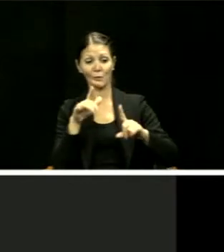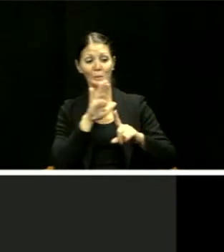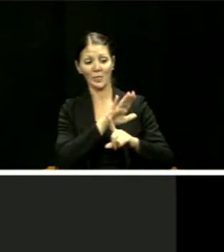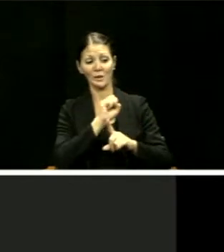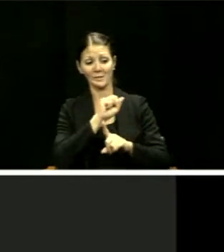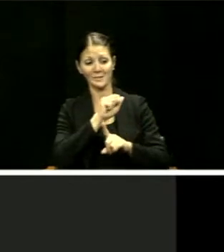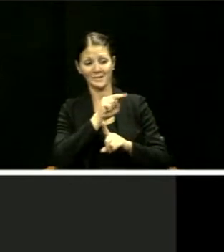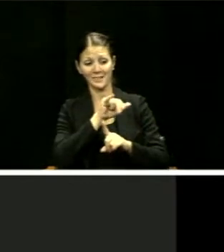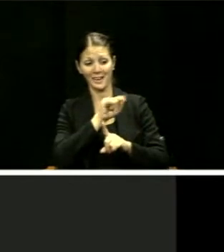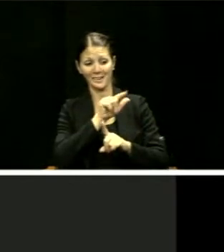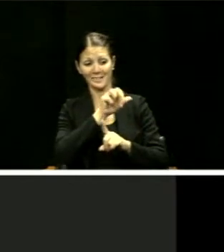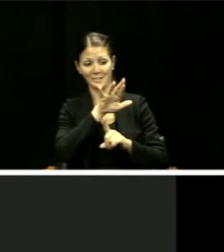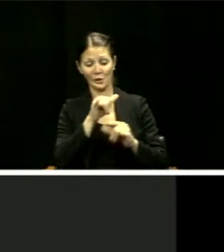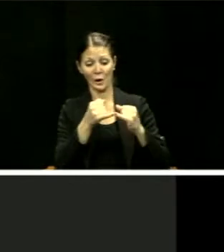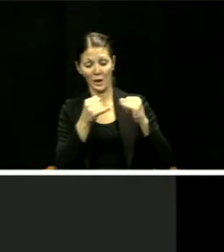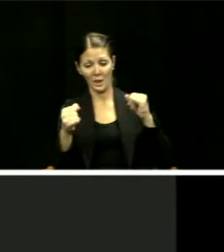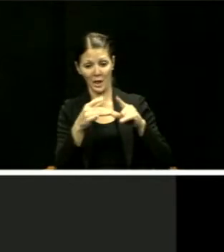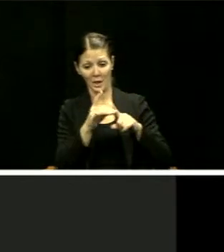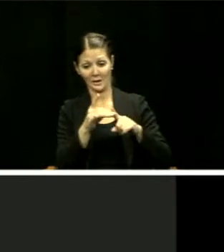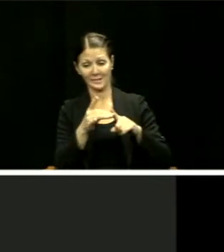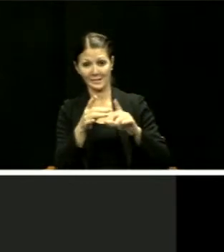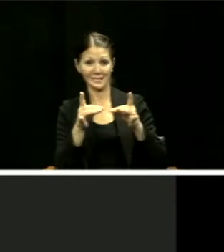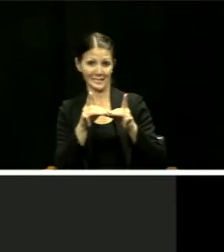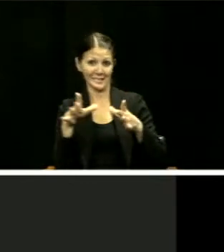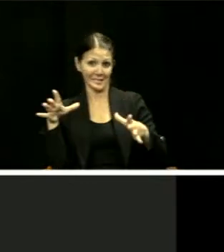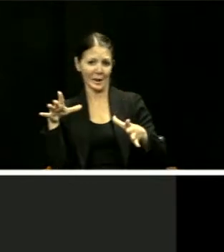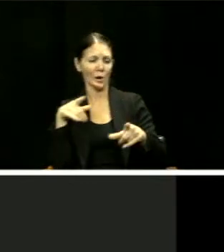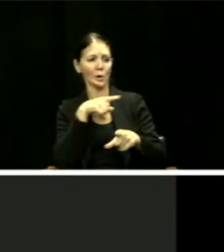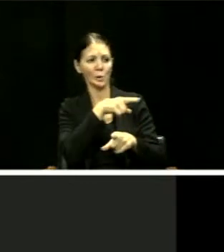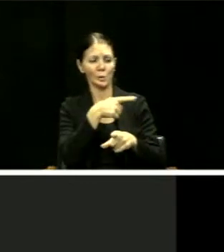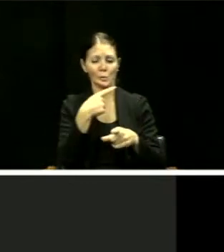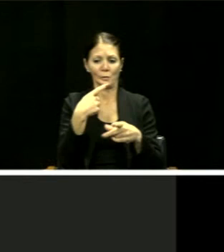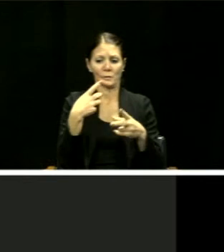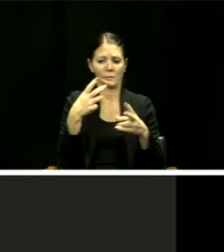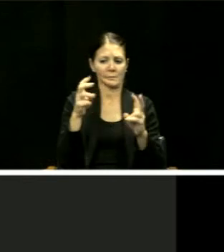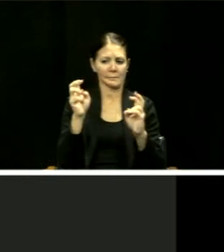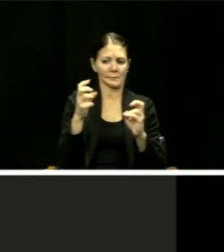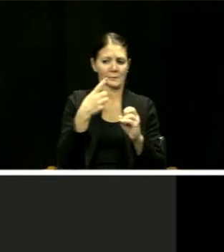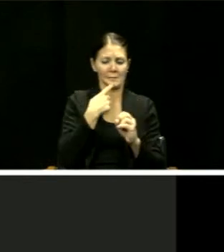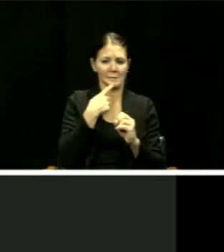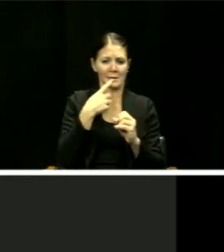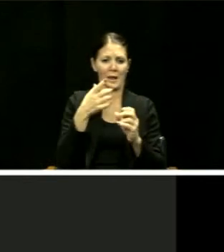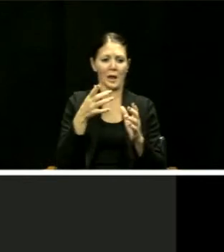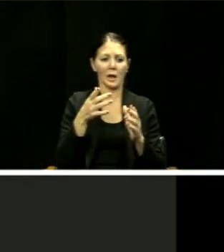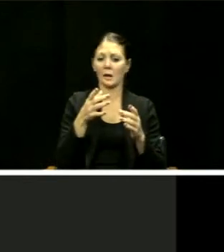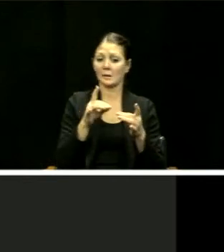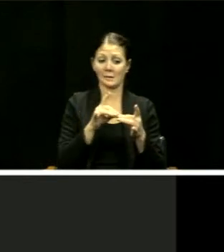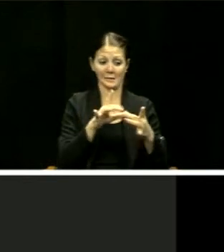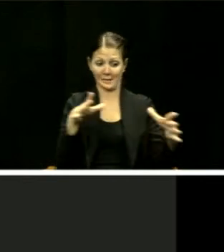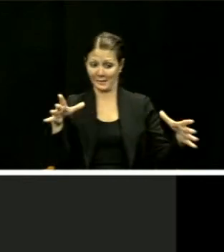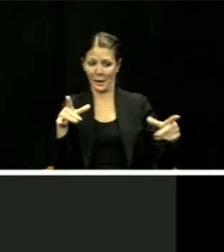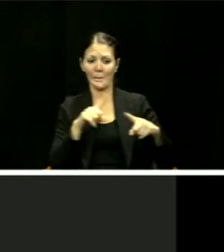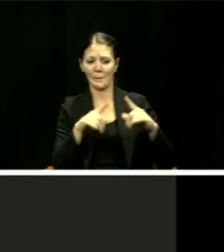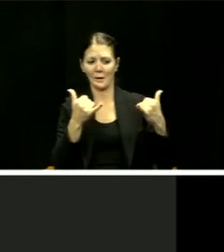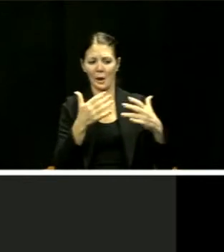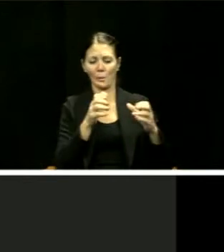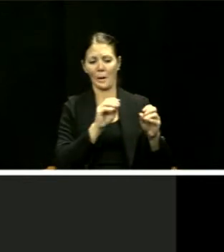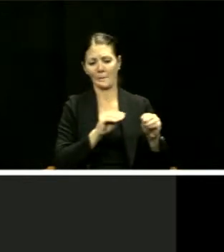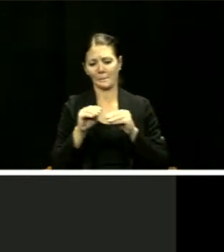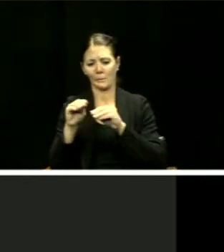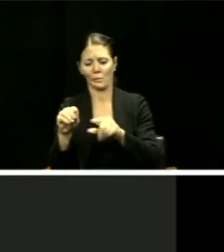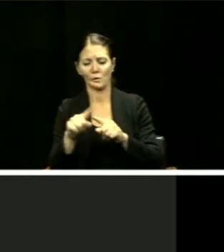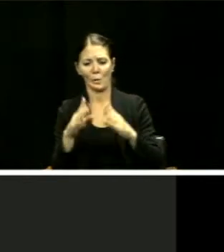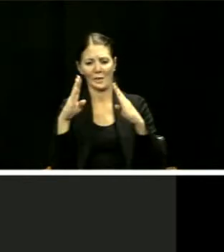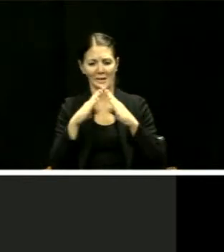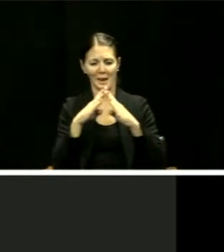line, you mentioned kind of the solution is to connect them to the town drain system. And